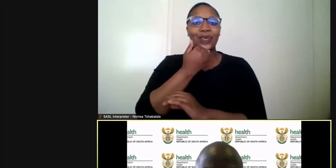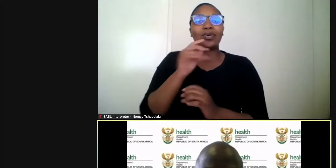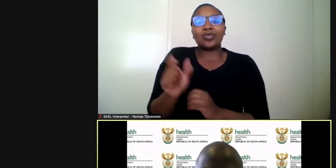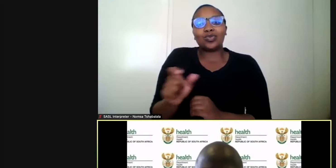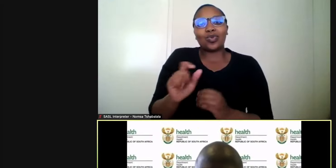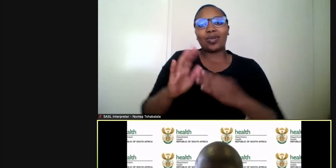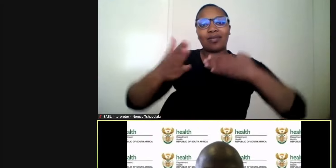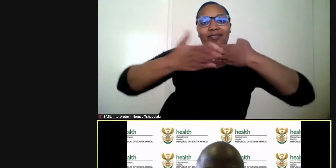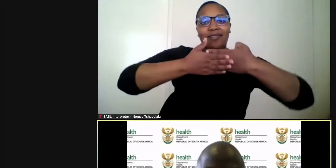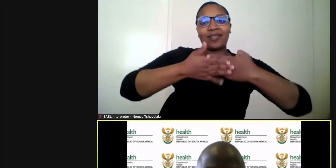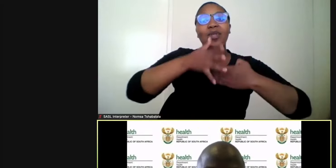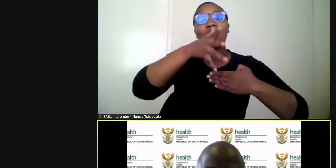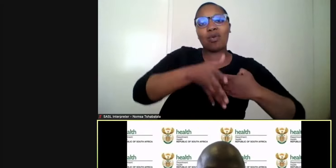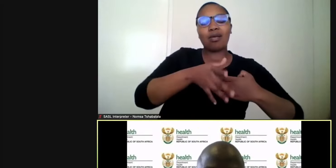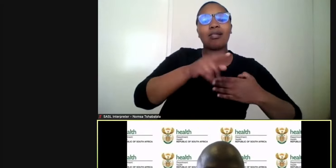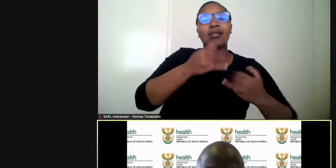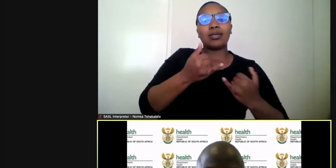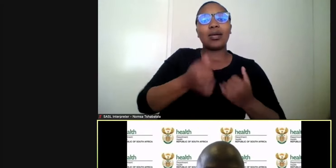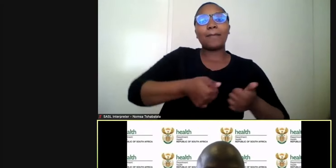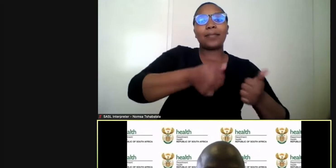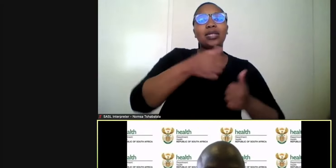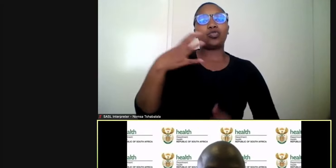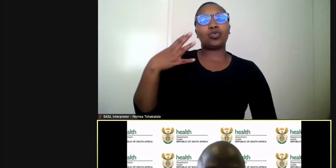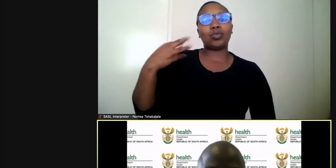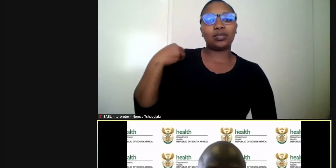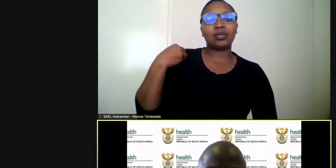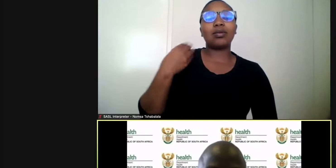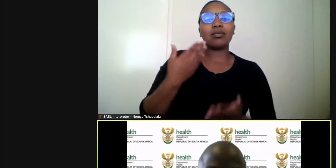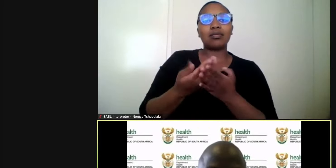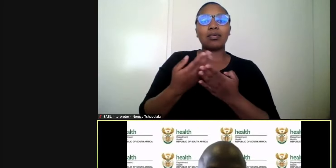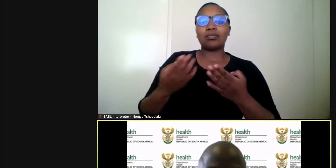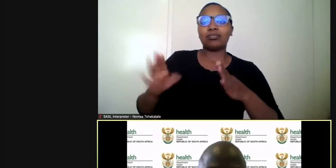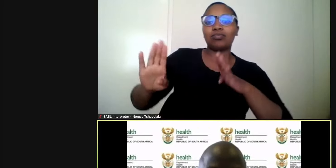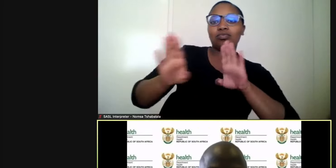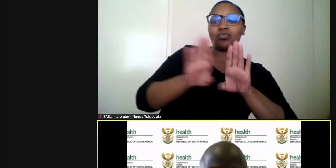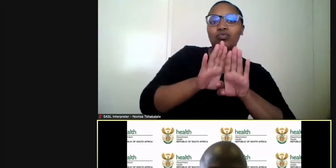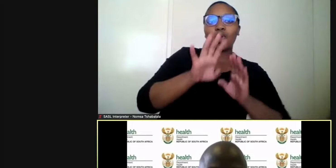over to the Minister to give us the last parting shot. Over to you, Minister.